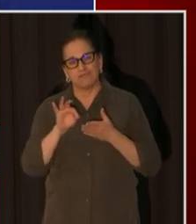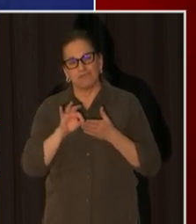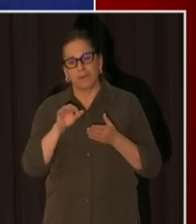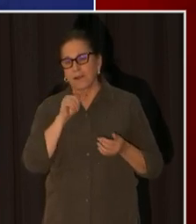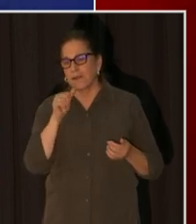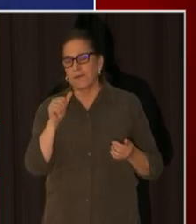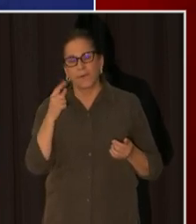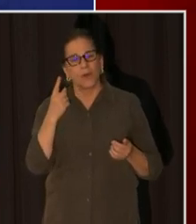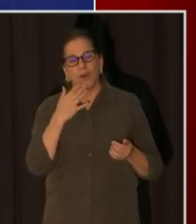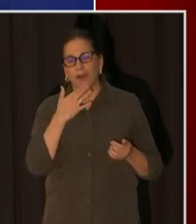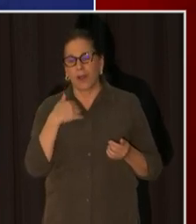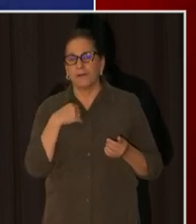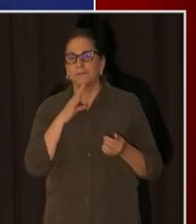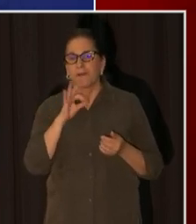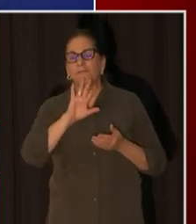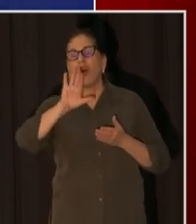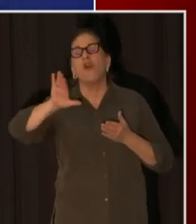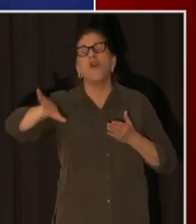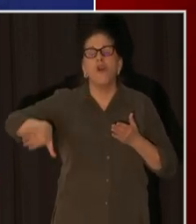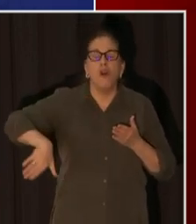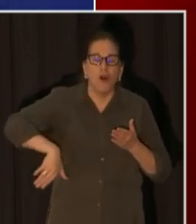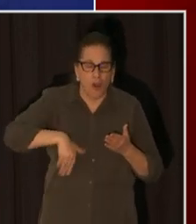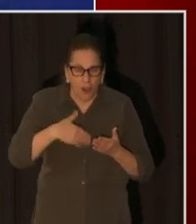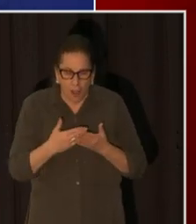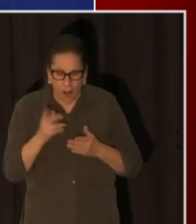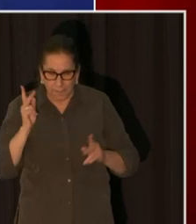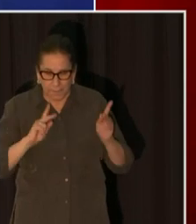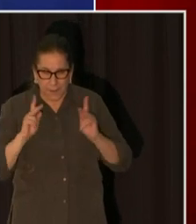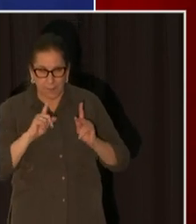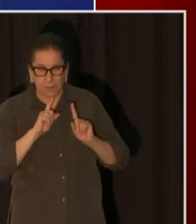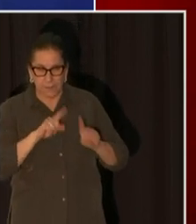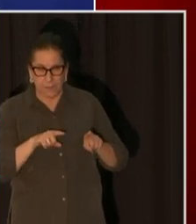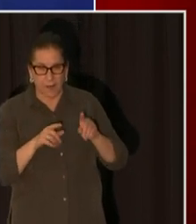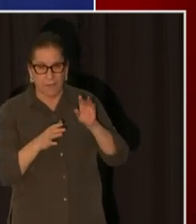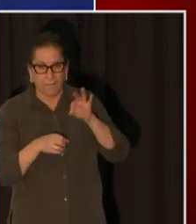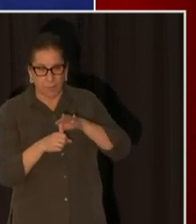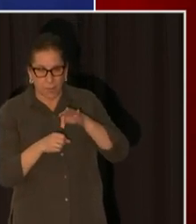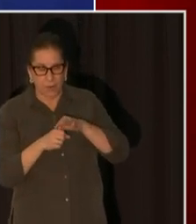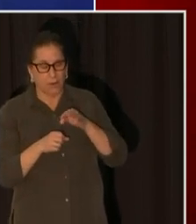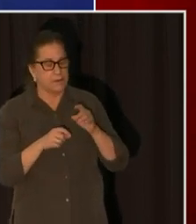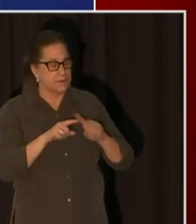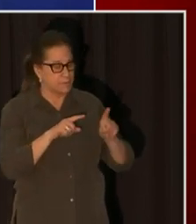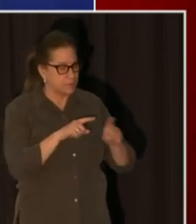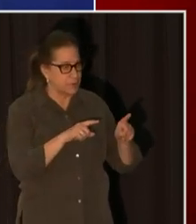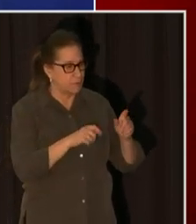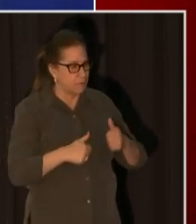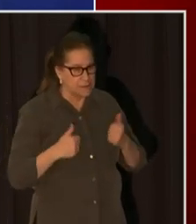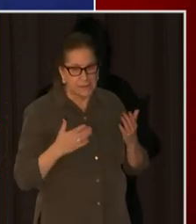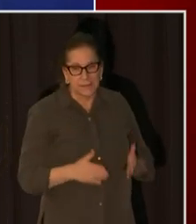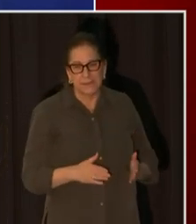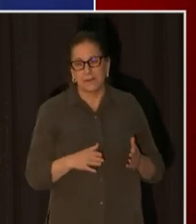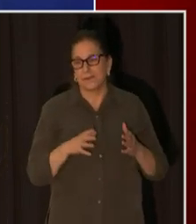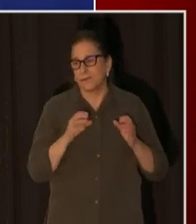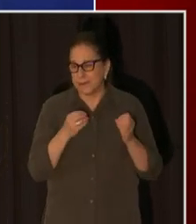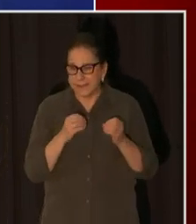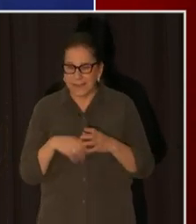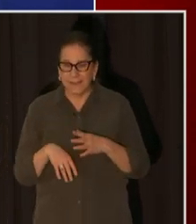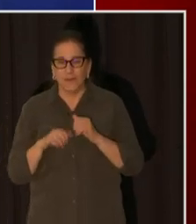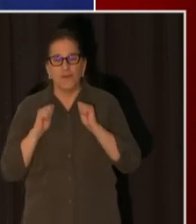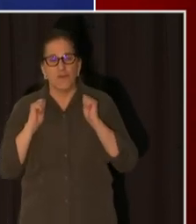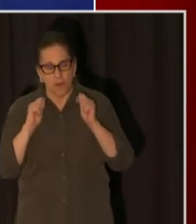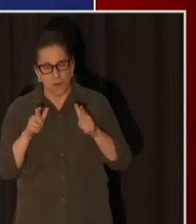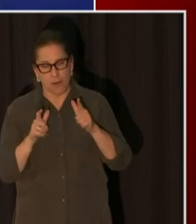have CDFIs distributing resources to people who need it. Because when we have to determine